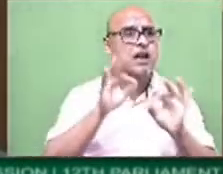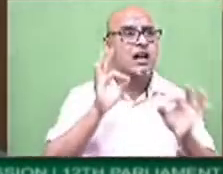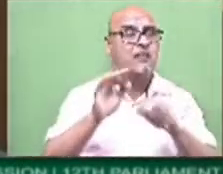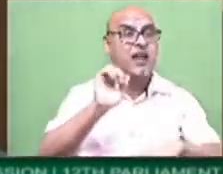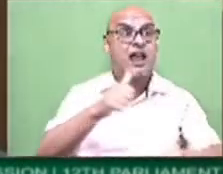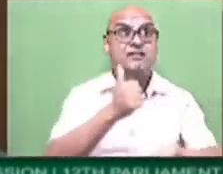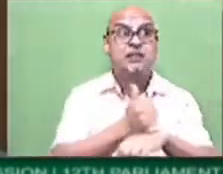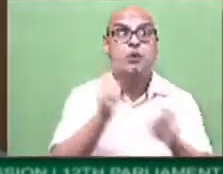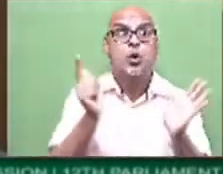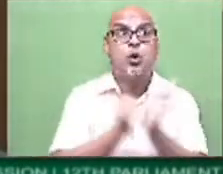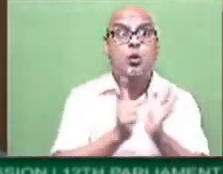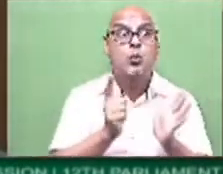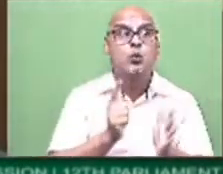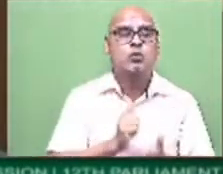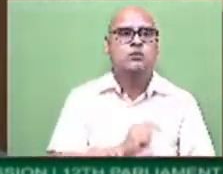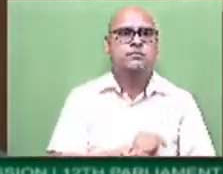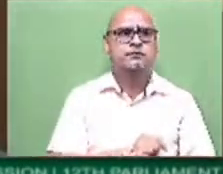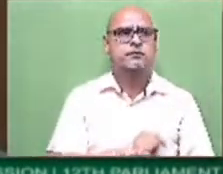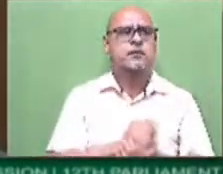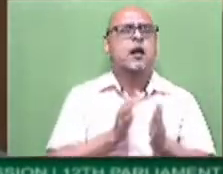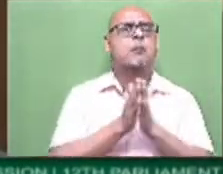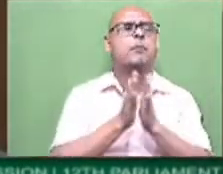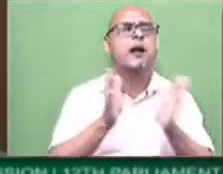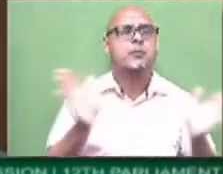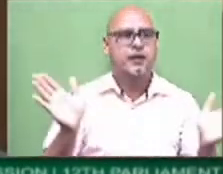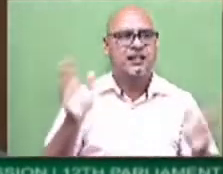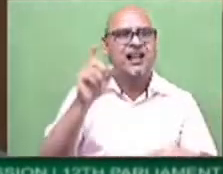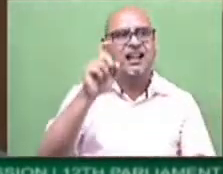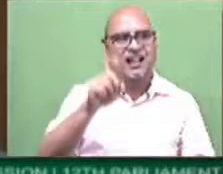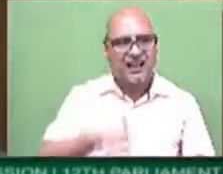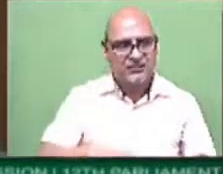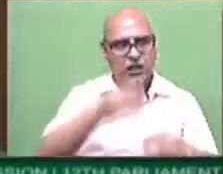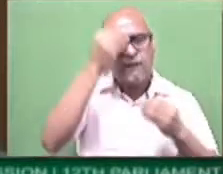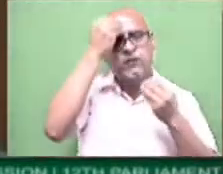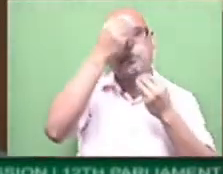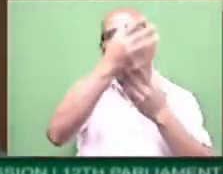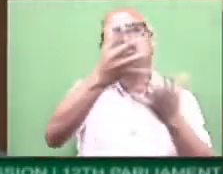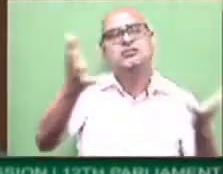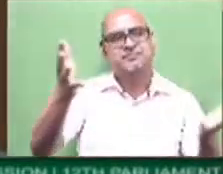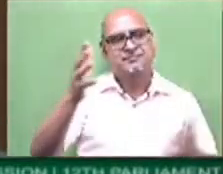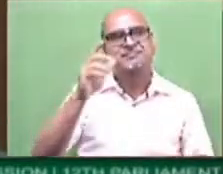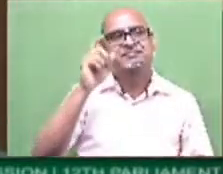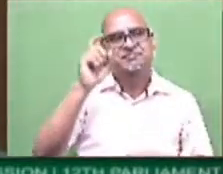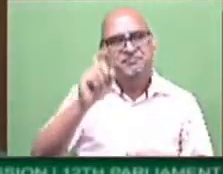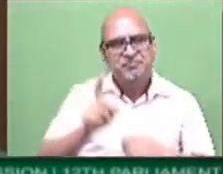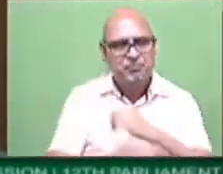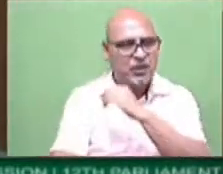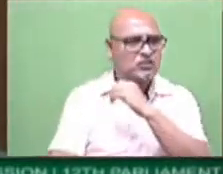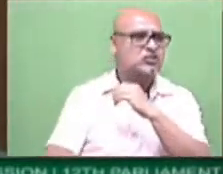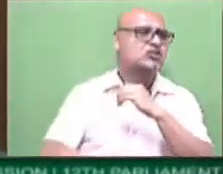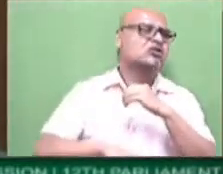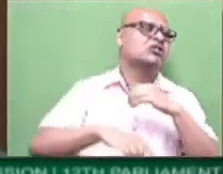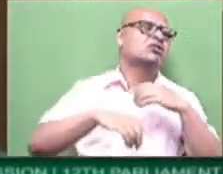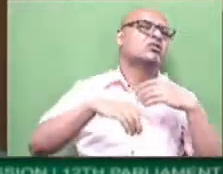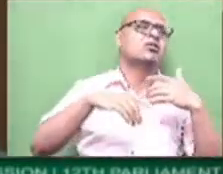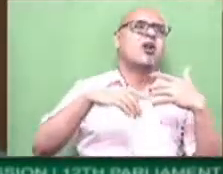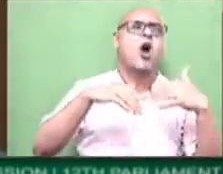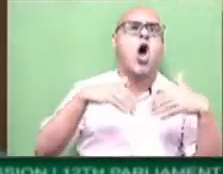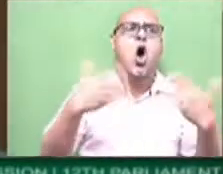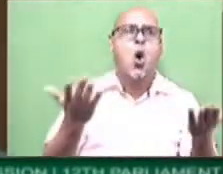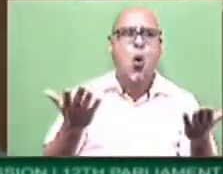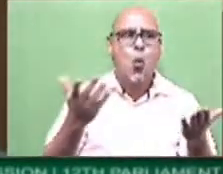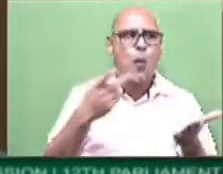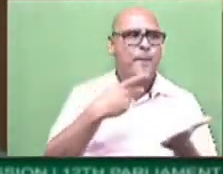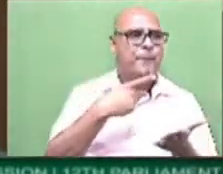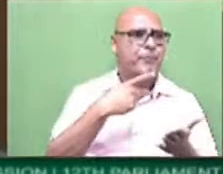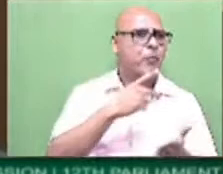the fines and so on, what would be the conditions for home quarantine and self-quarantine. So I just want to throw that up front. I think it's important for the public in the public